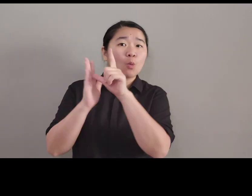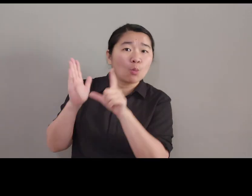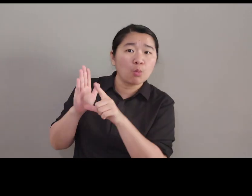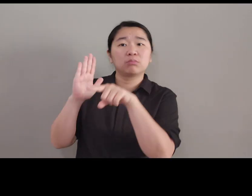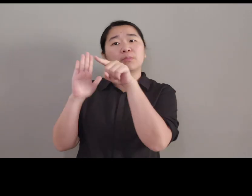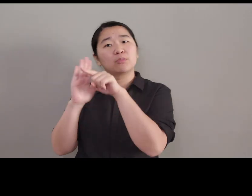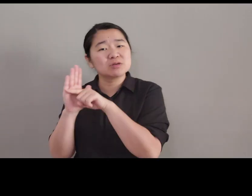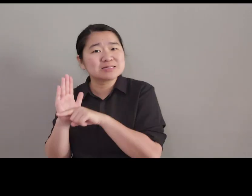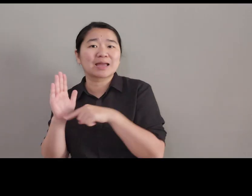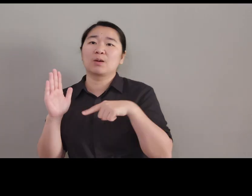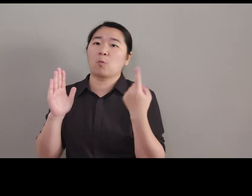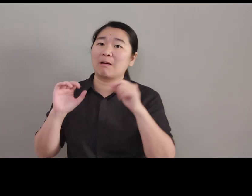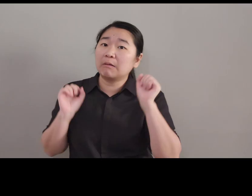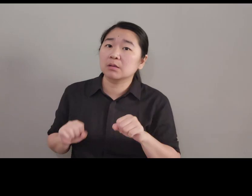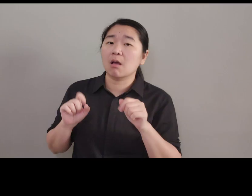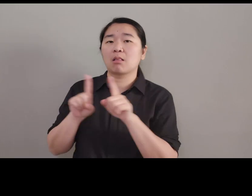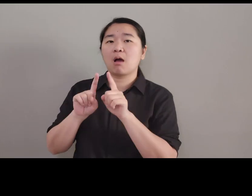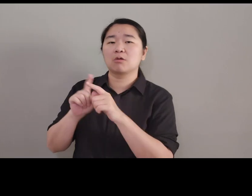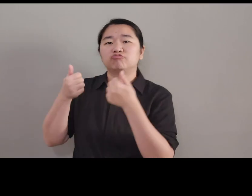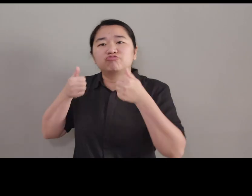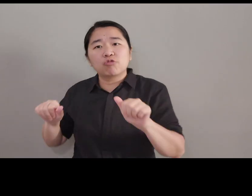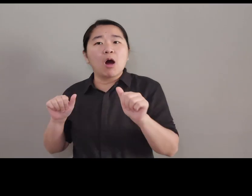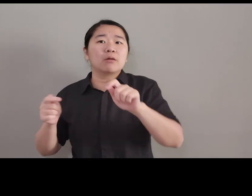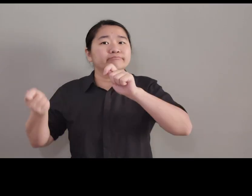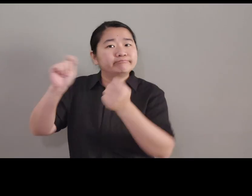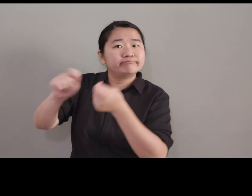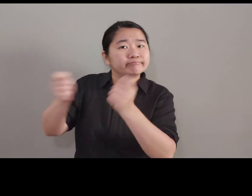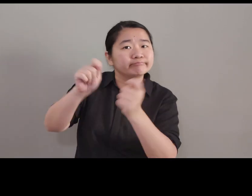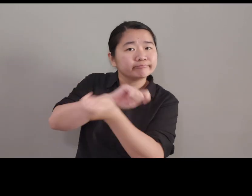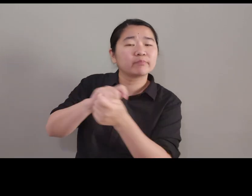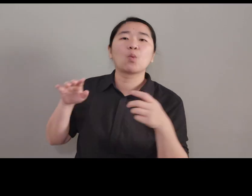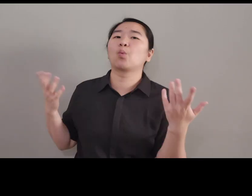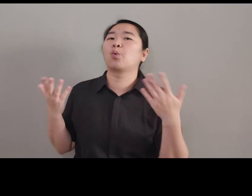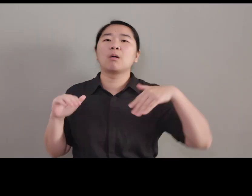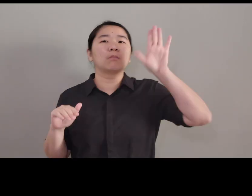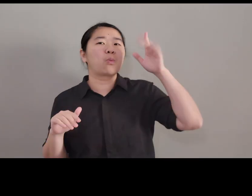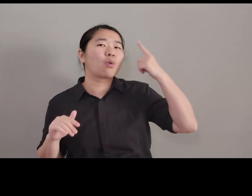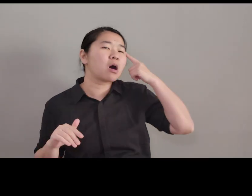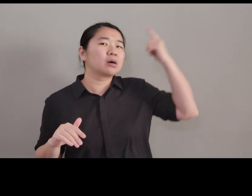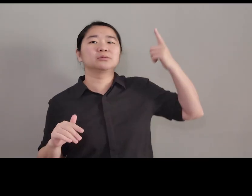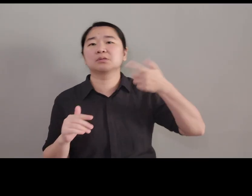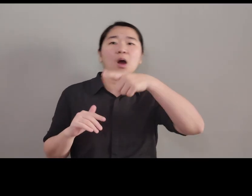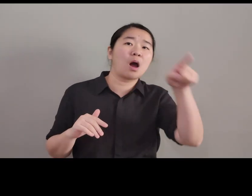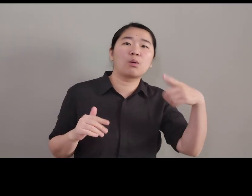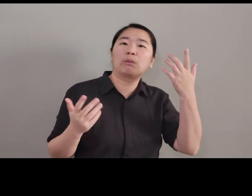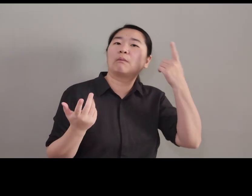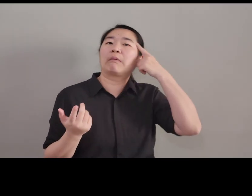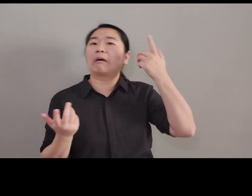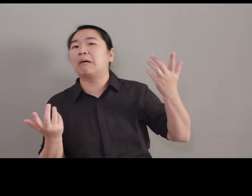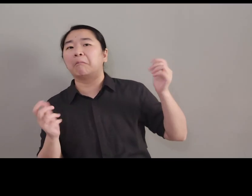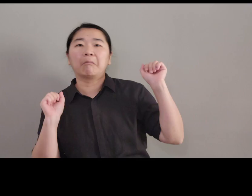we should try to change things, or is it more other ideas? What do you think, Hidde?